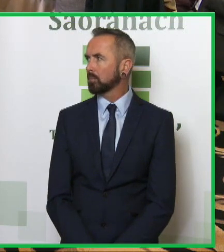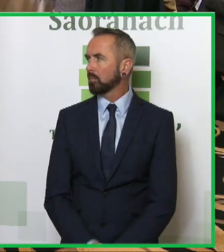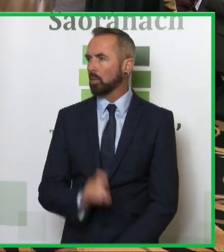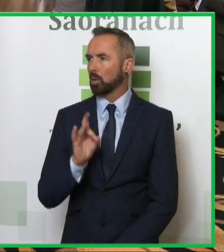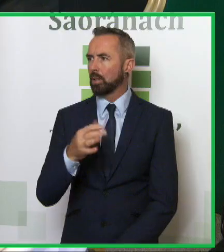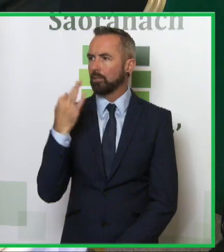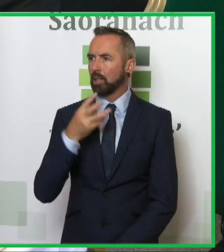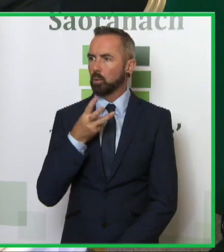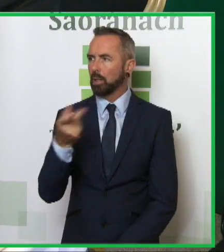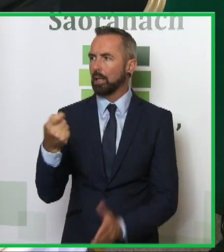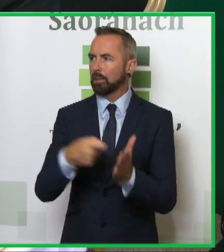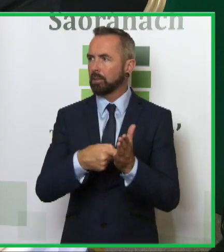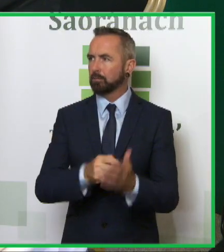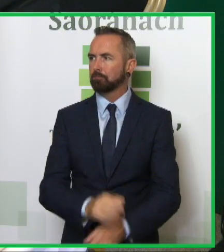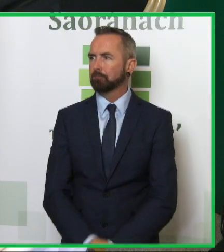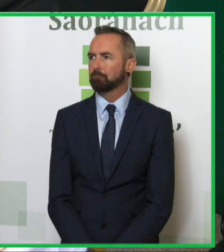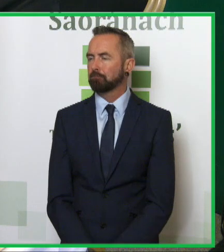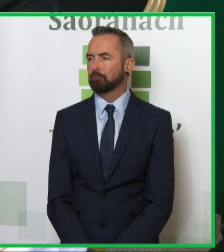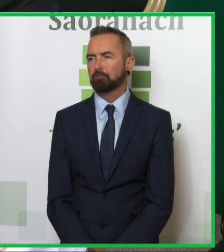do that. And